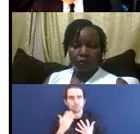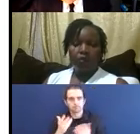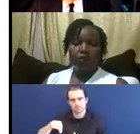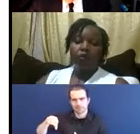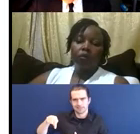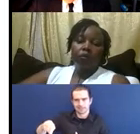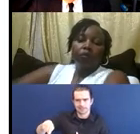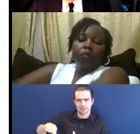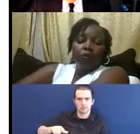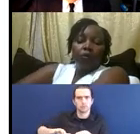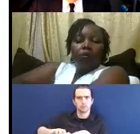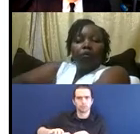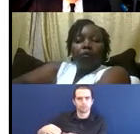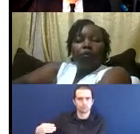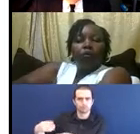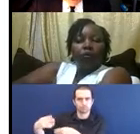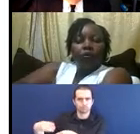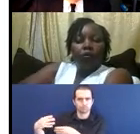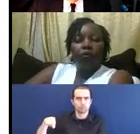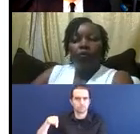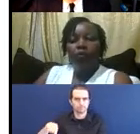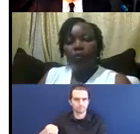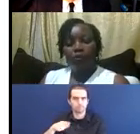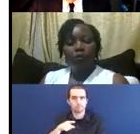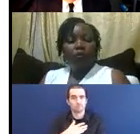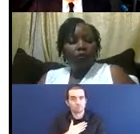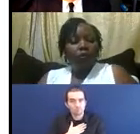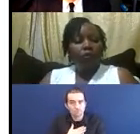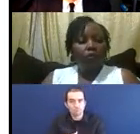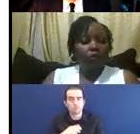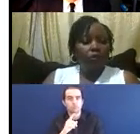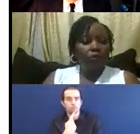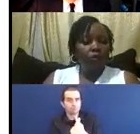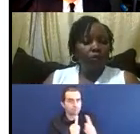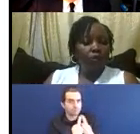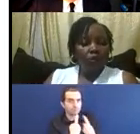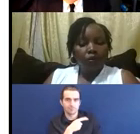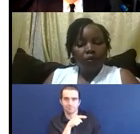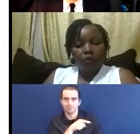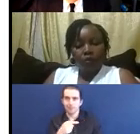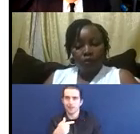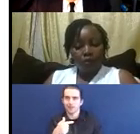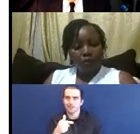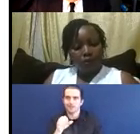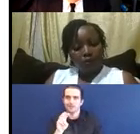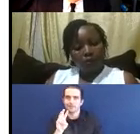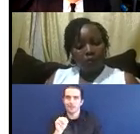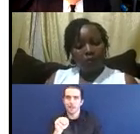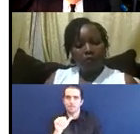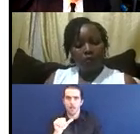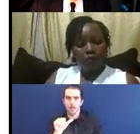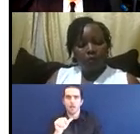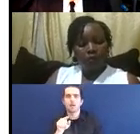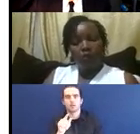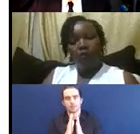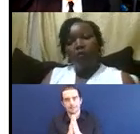unless it's an emergency to get something from Gemma, and we don't need everybody saying hello to each other. We're reserving the